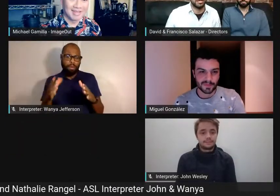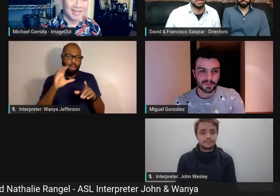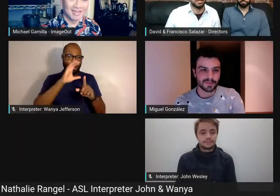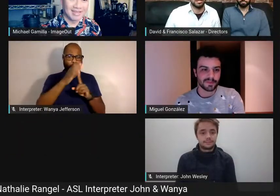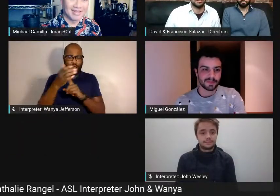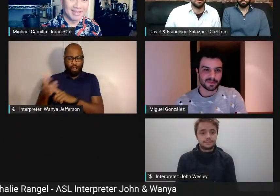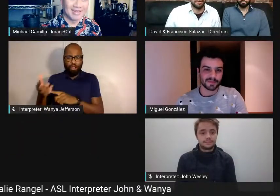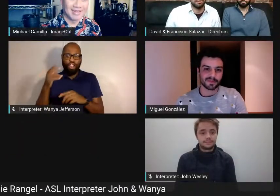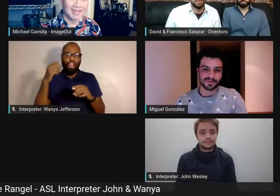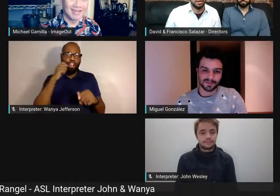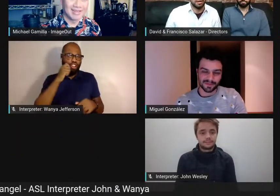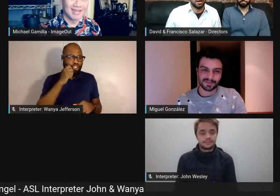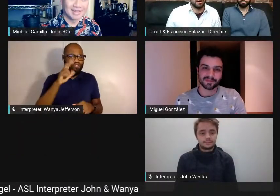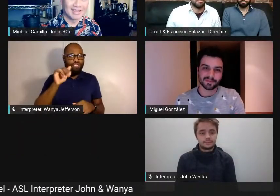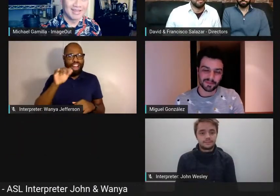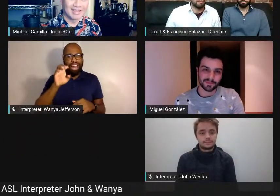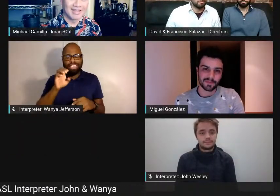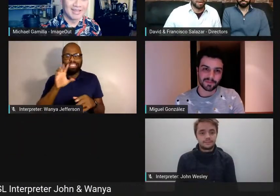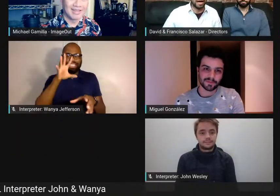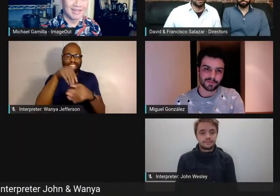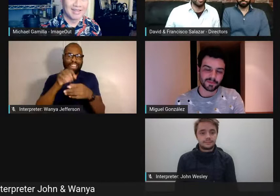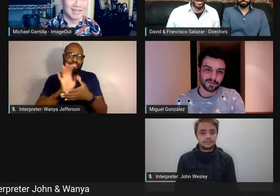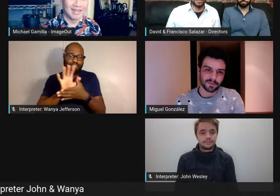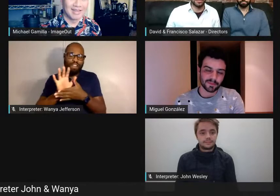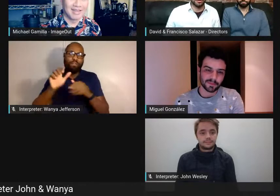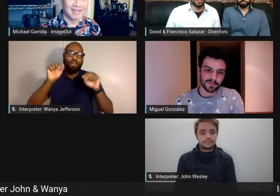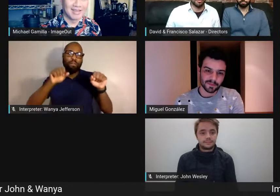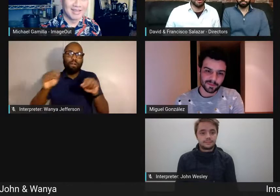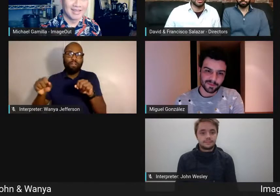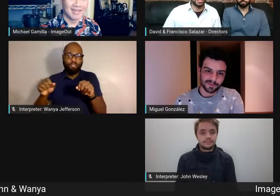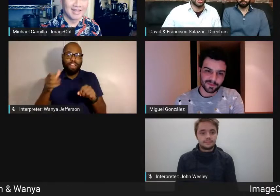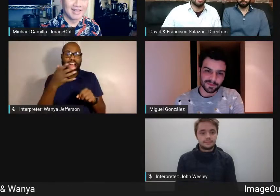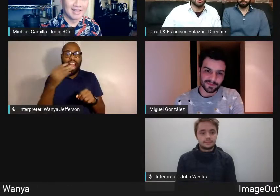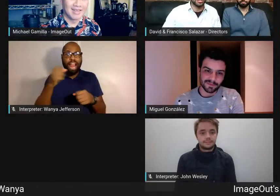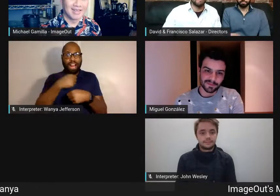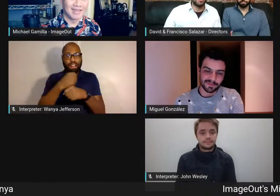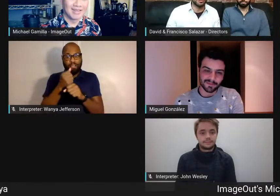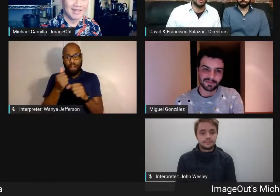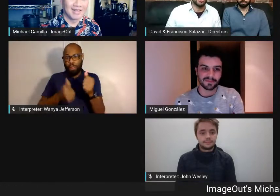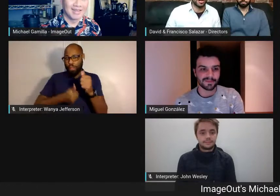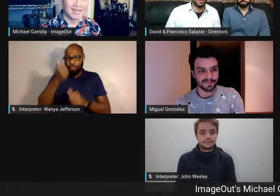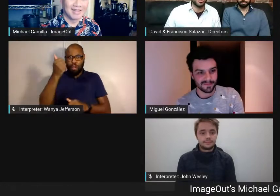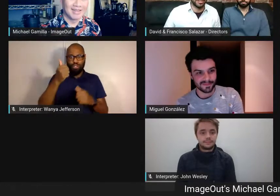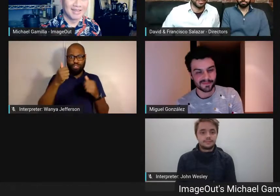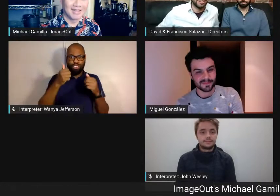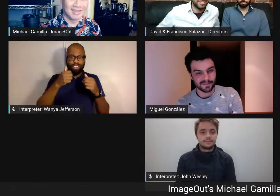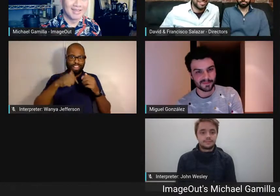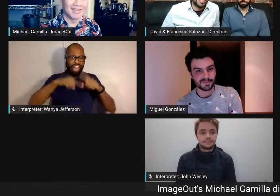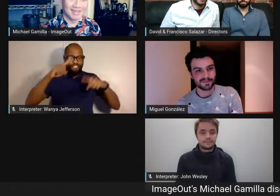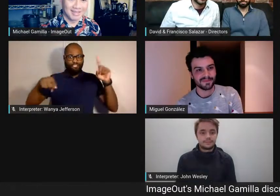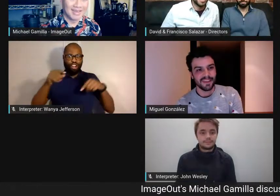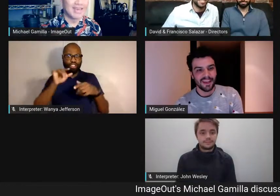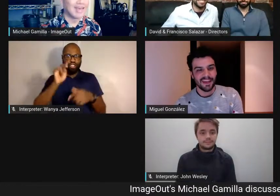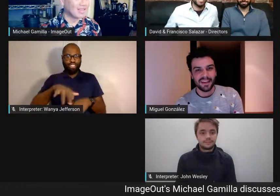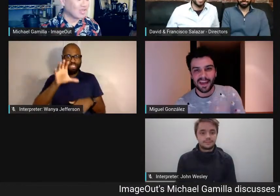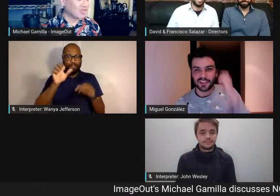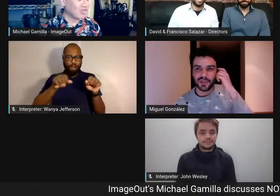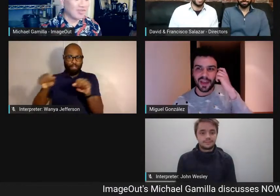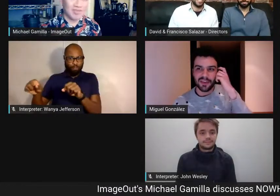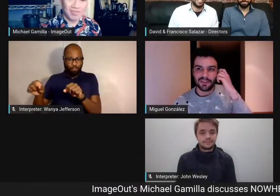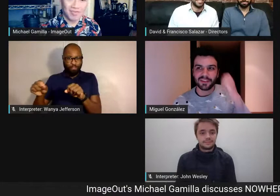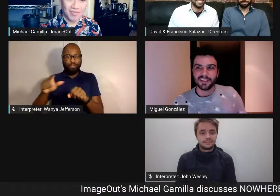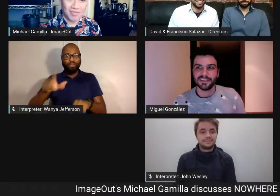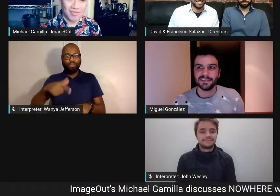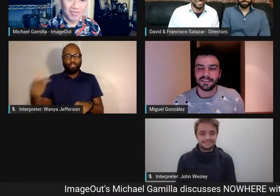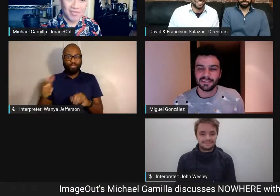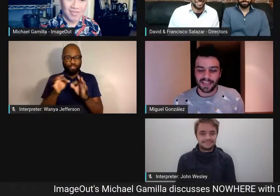many different races into the film. And create the most diverse New York we could. And actually,